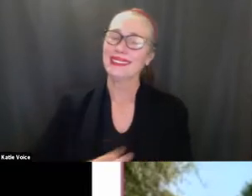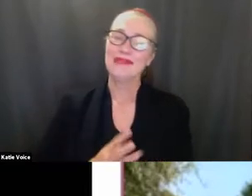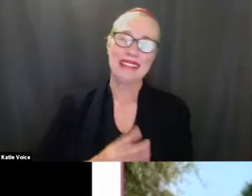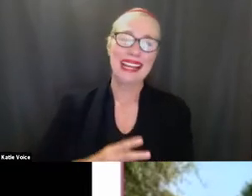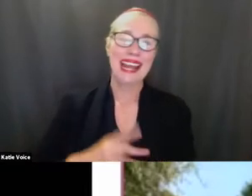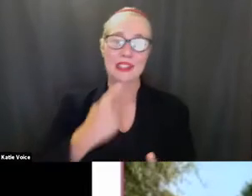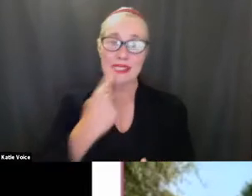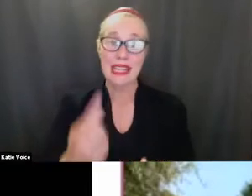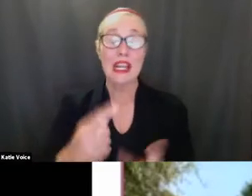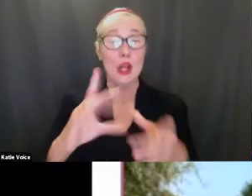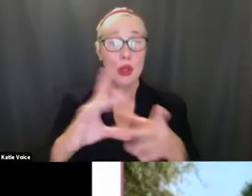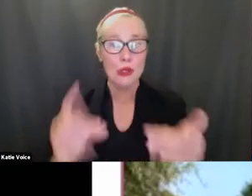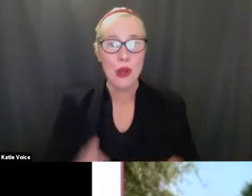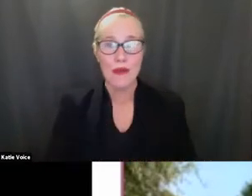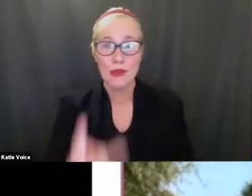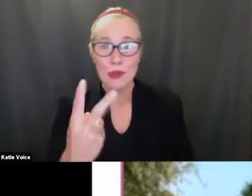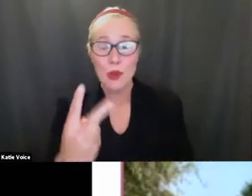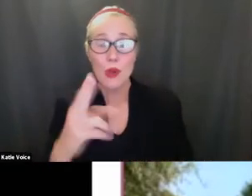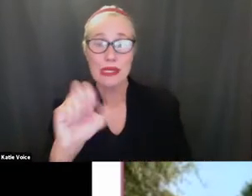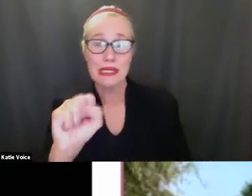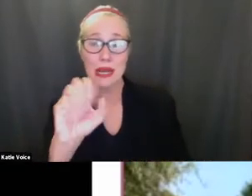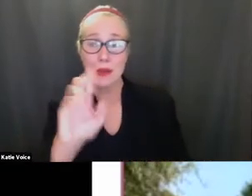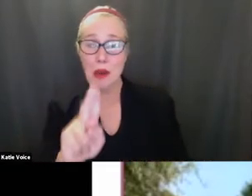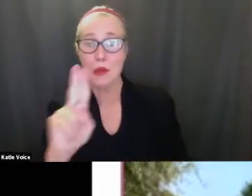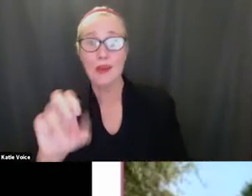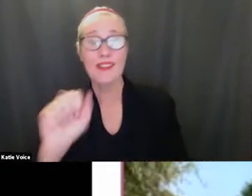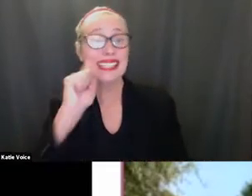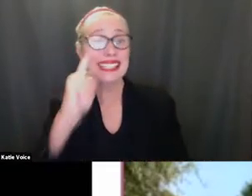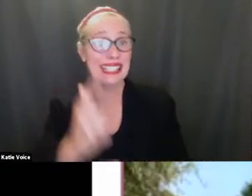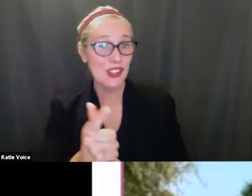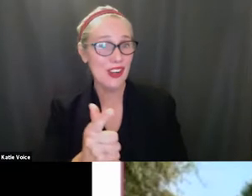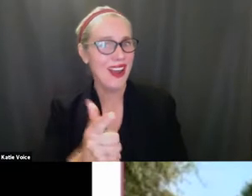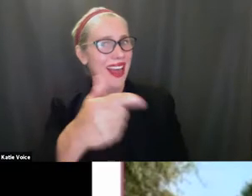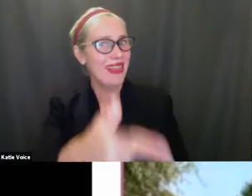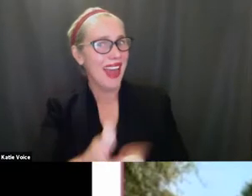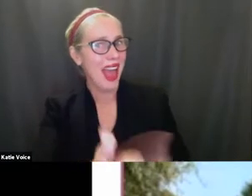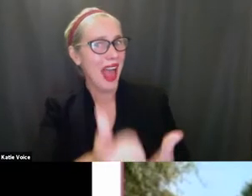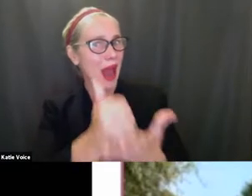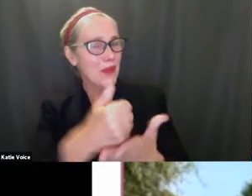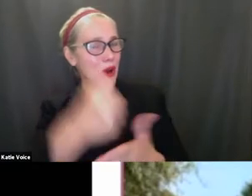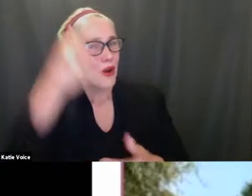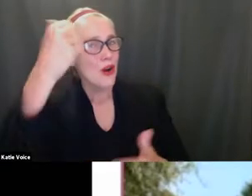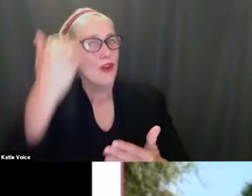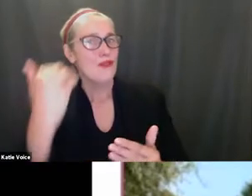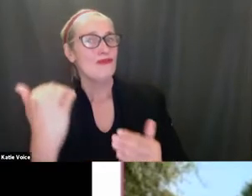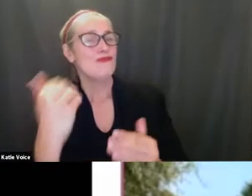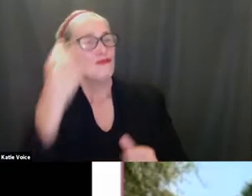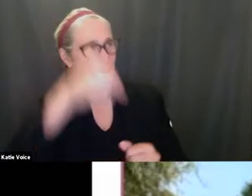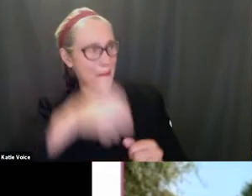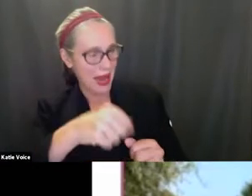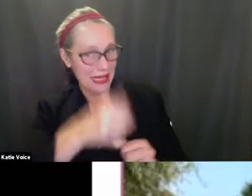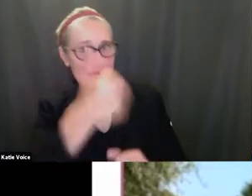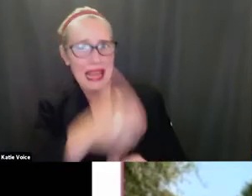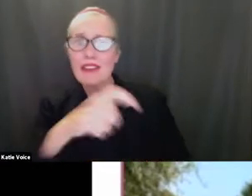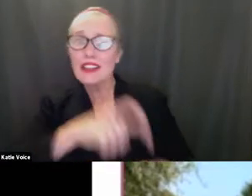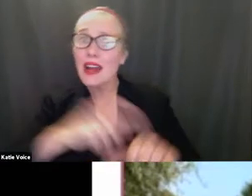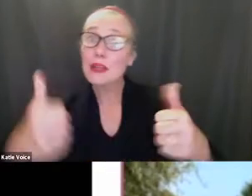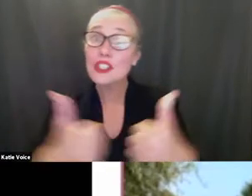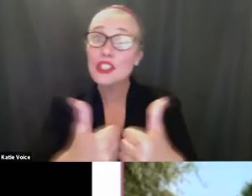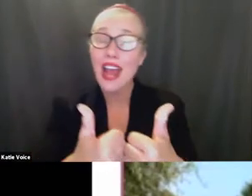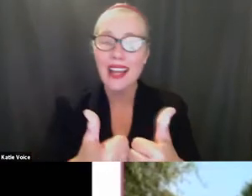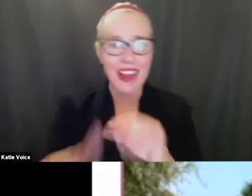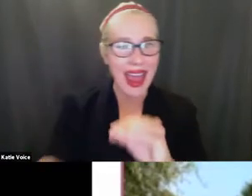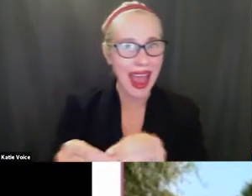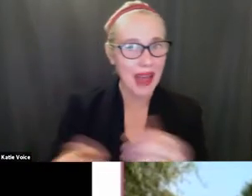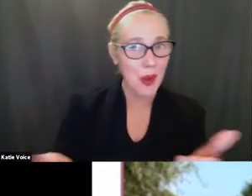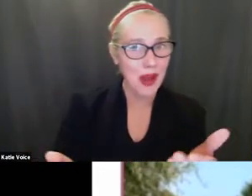santa barbara unified sisters who serve as a wonderful reminder that with every challenge comes an opportunity aaliyah